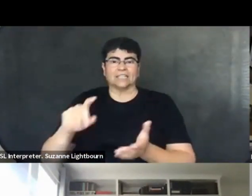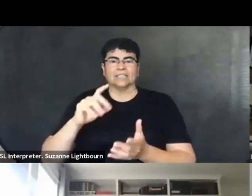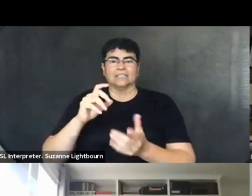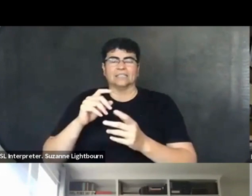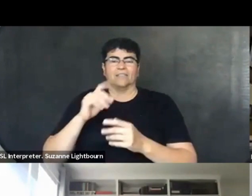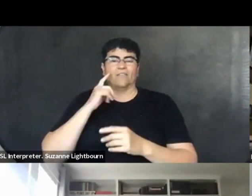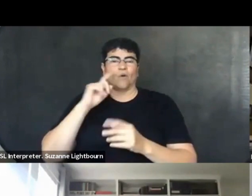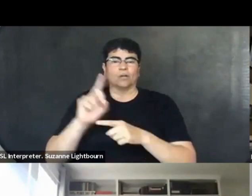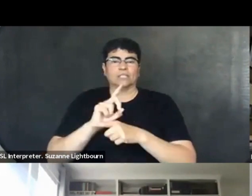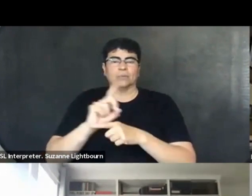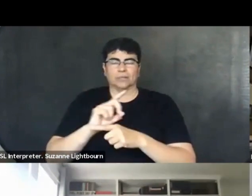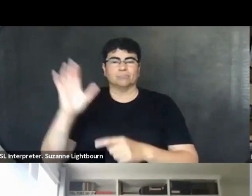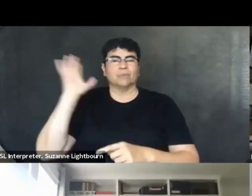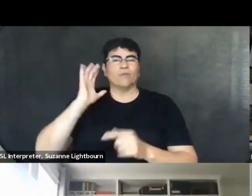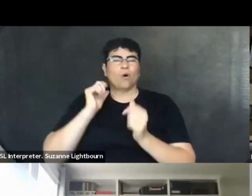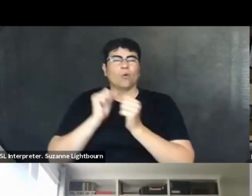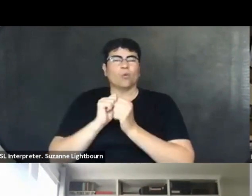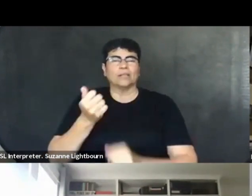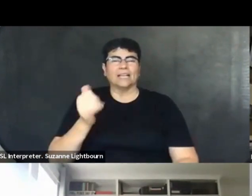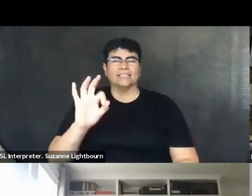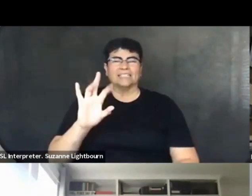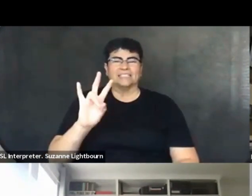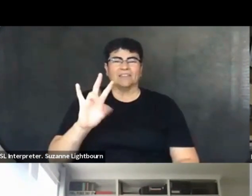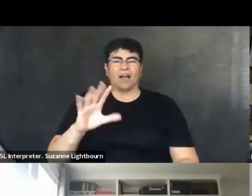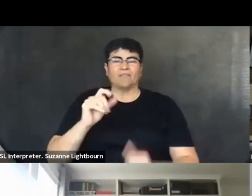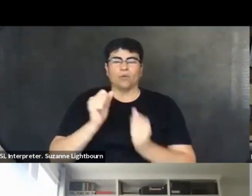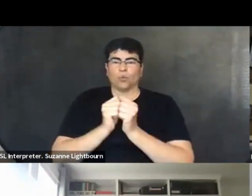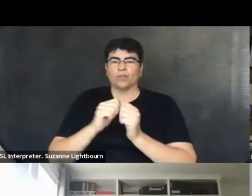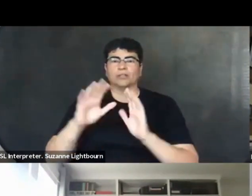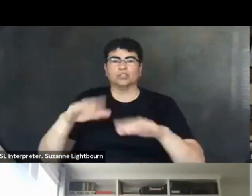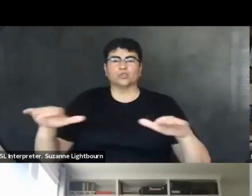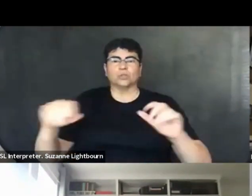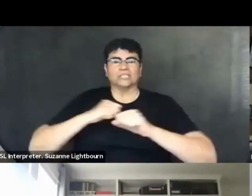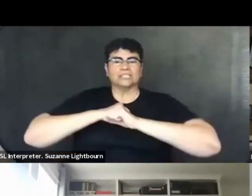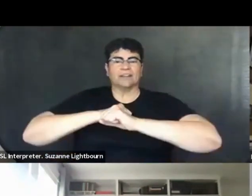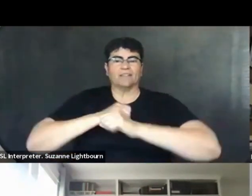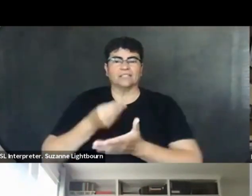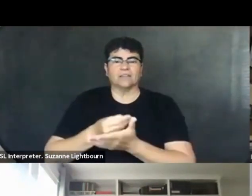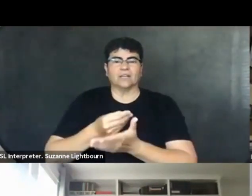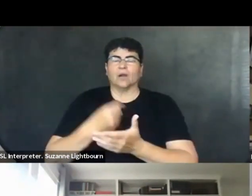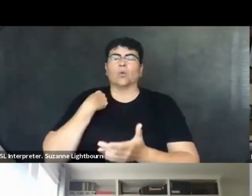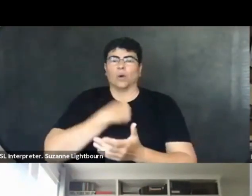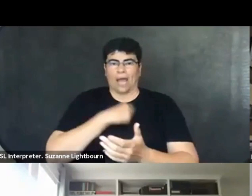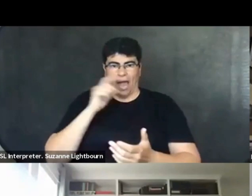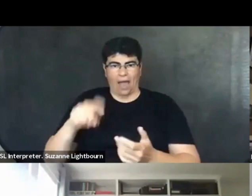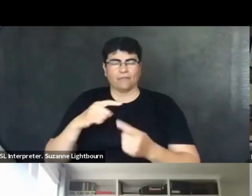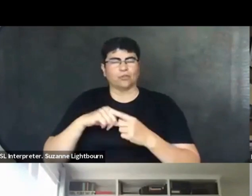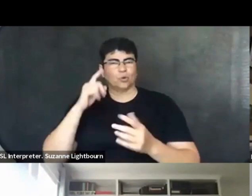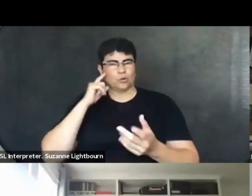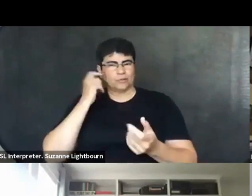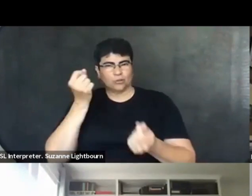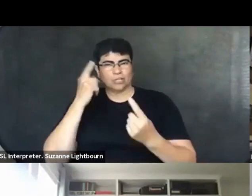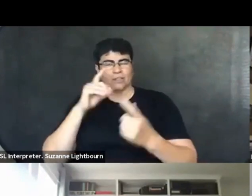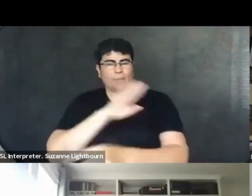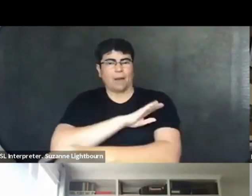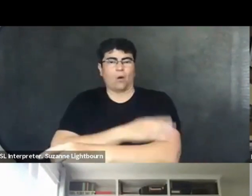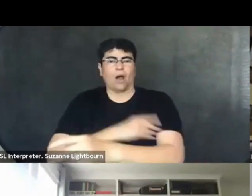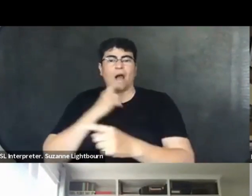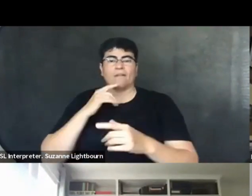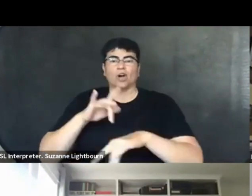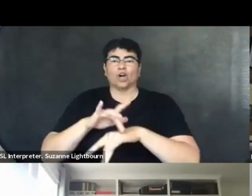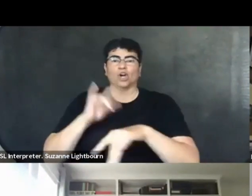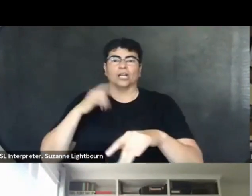1975 with the Children's Defense Fund. We have to understand the power of our early childhood programs to address